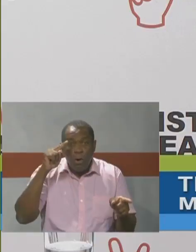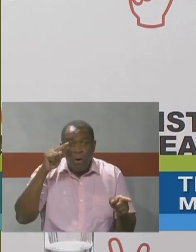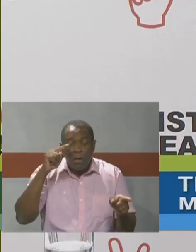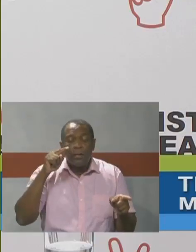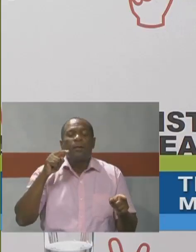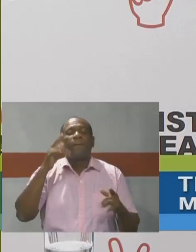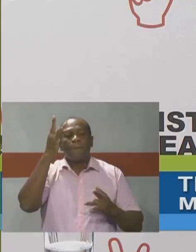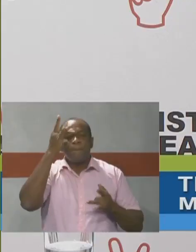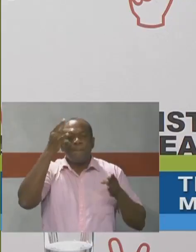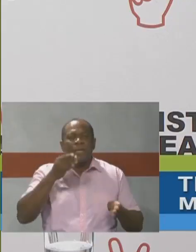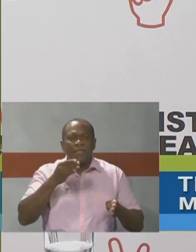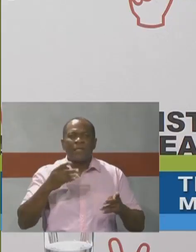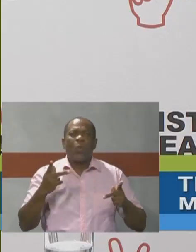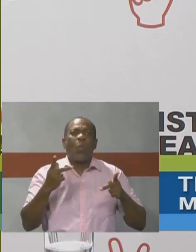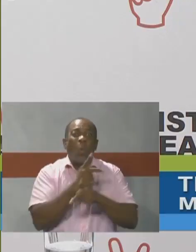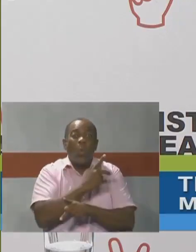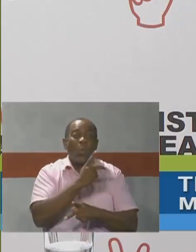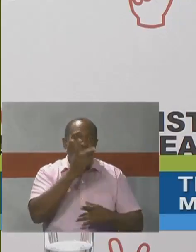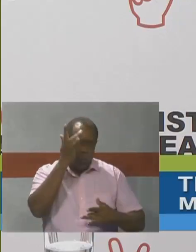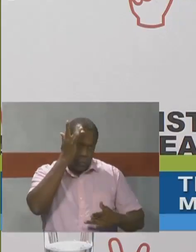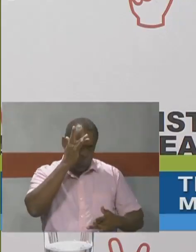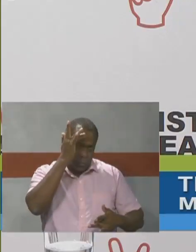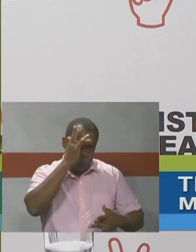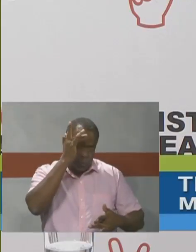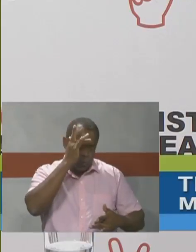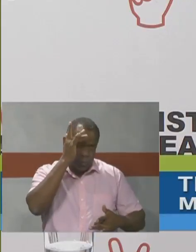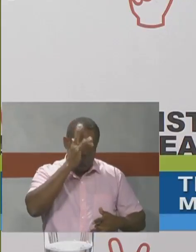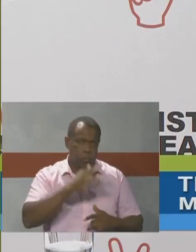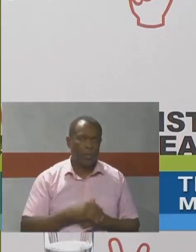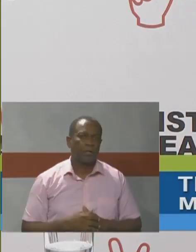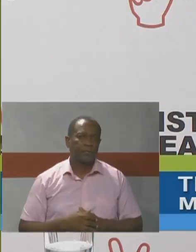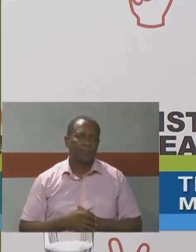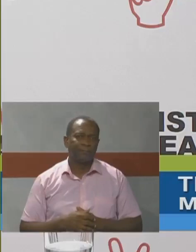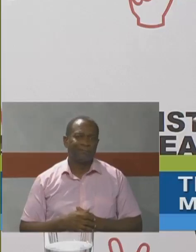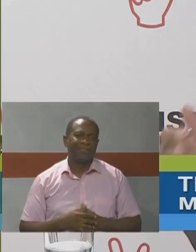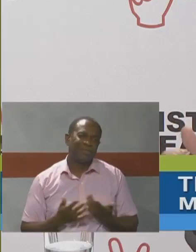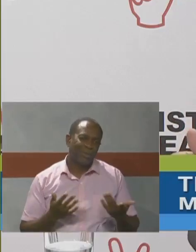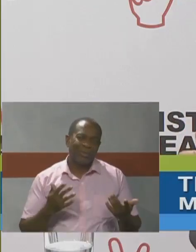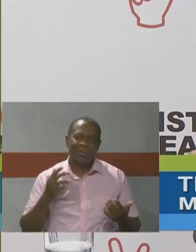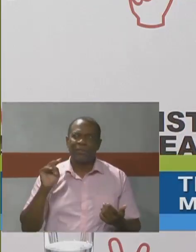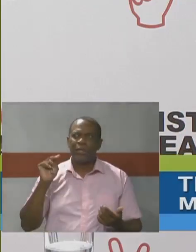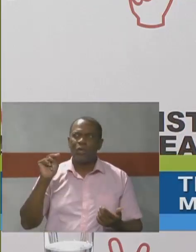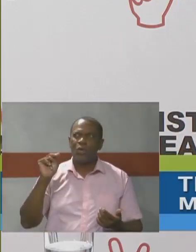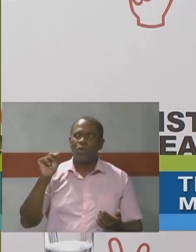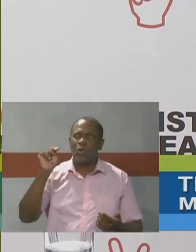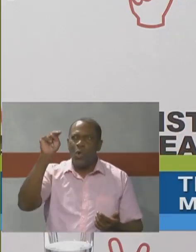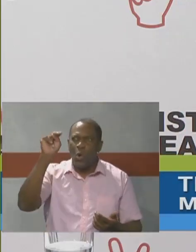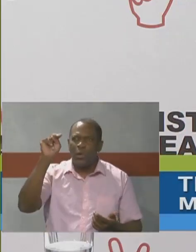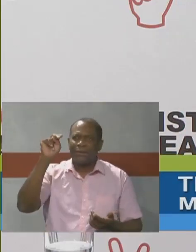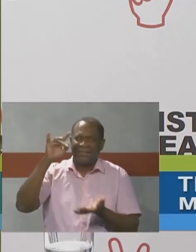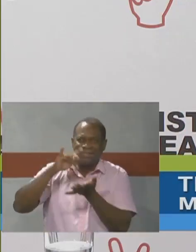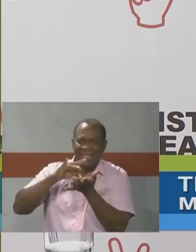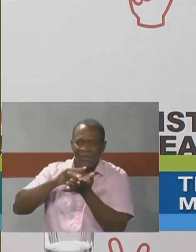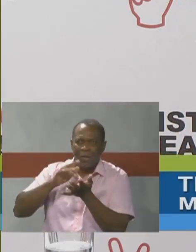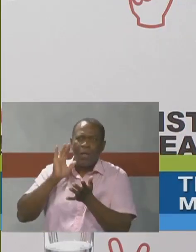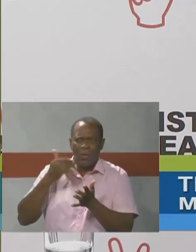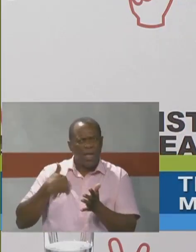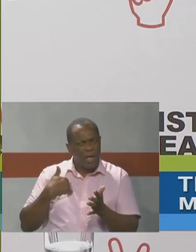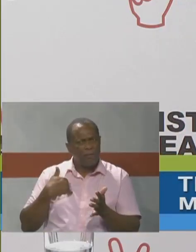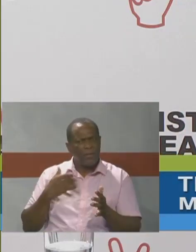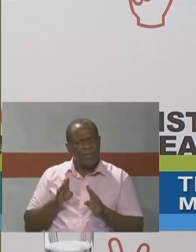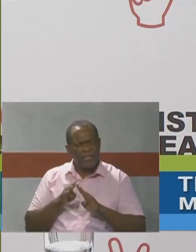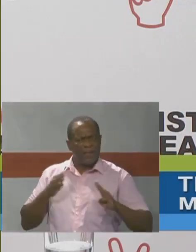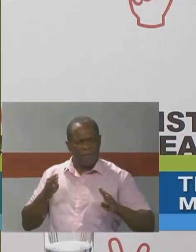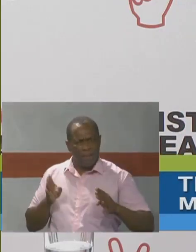ill. So obviously, North Central RHA will have a different planning process as opposed to Eastern,